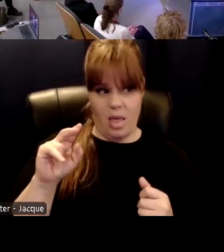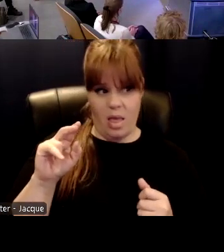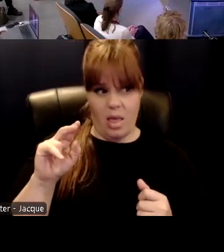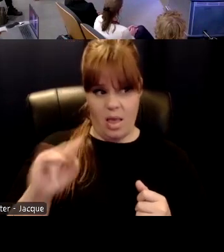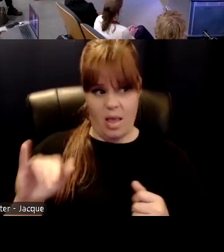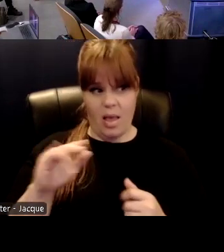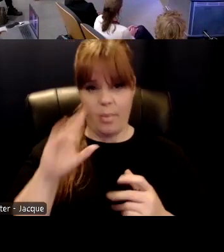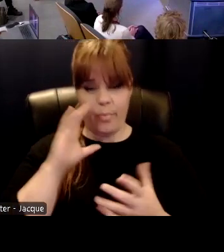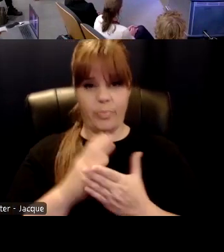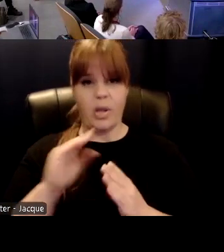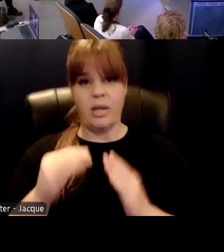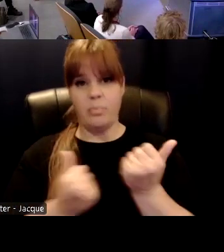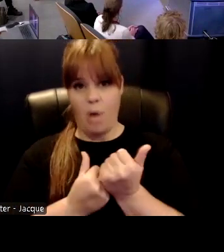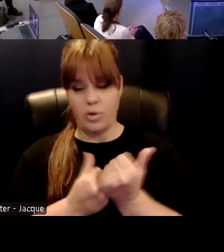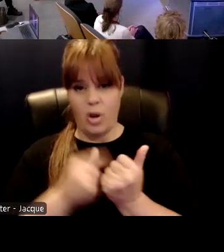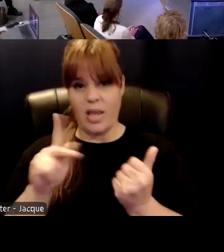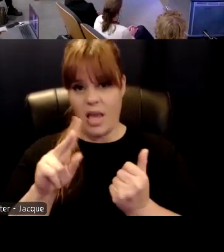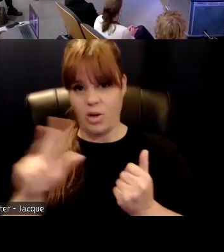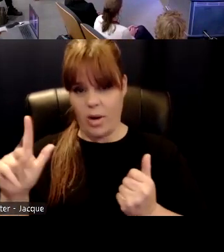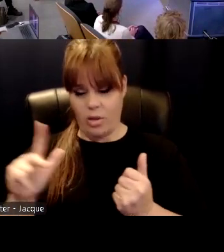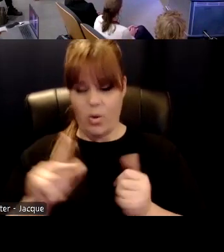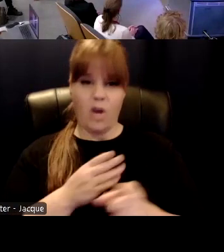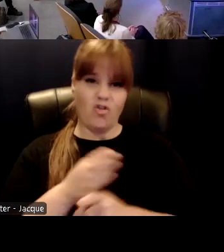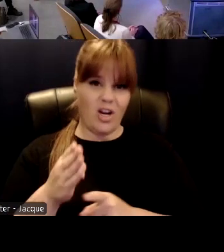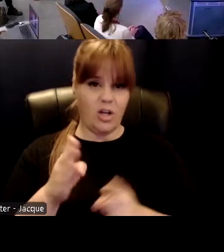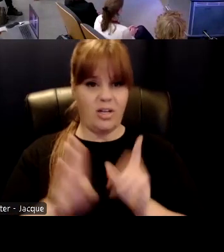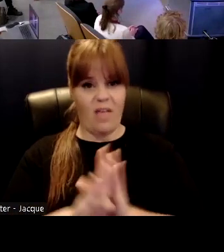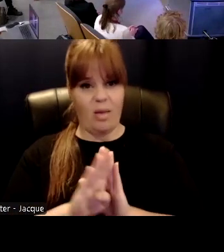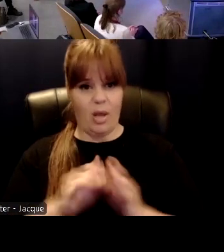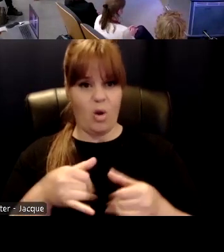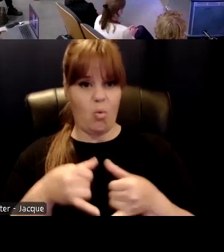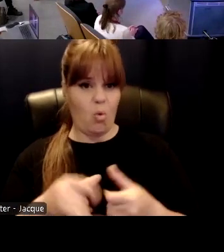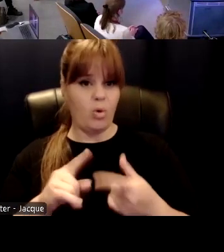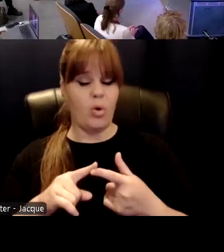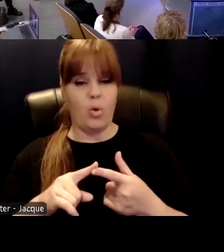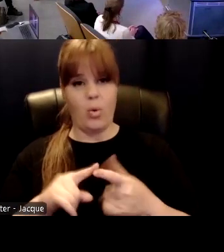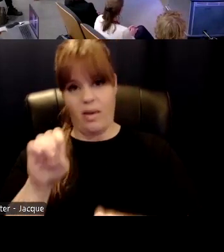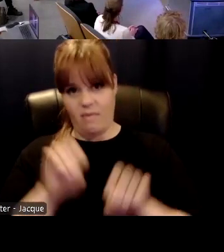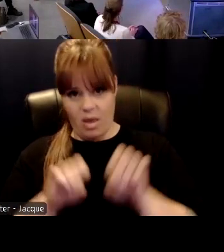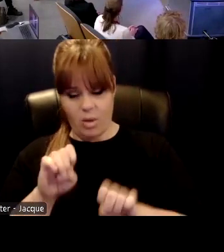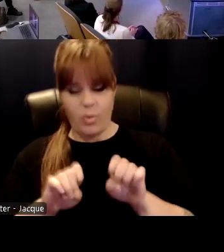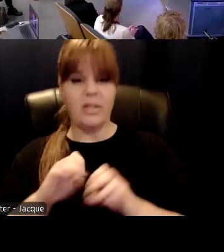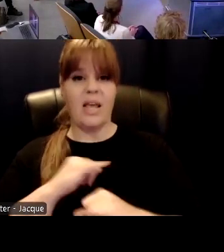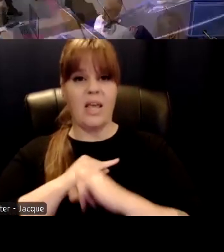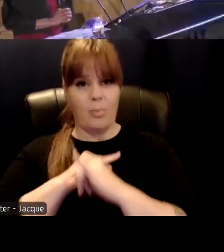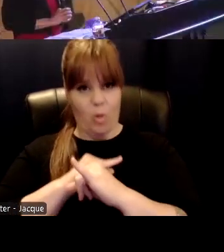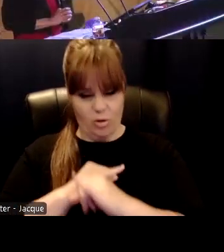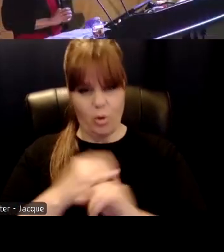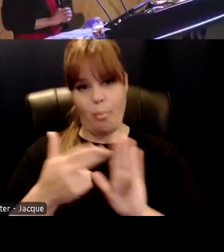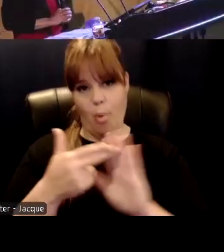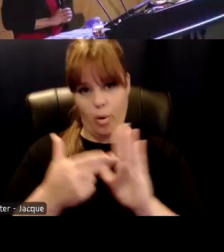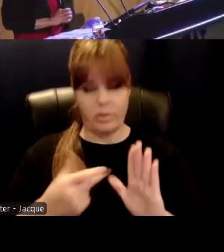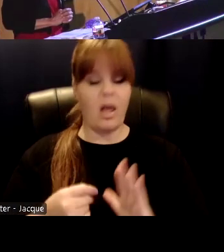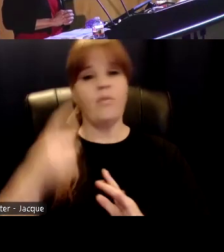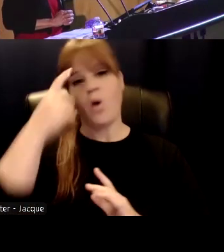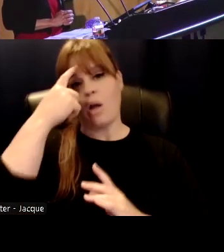NIMH-sponsored K23 Career Development Award to evaluate immunological and imaging markers of cognitive